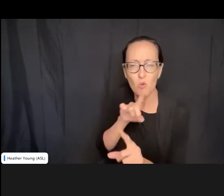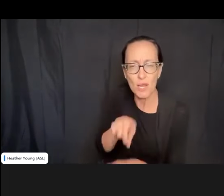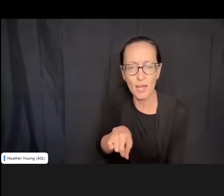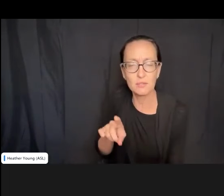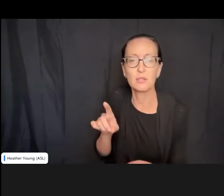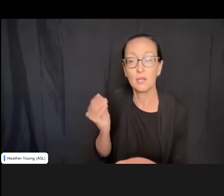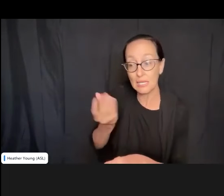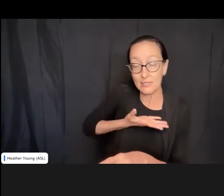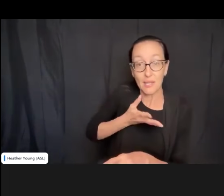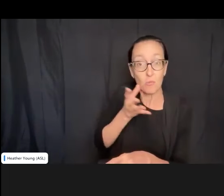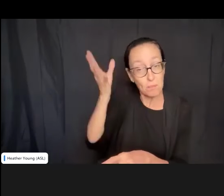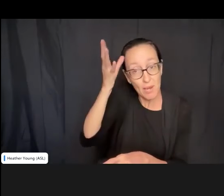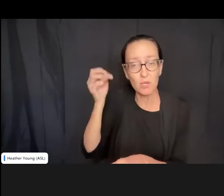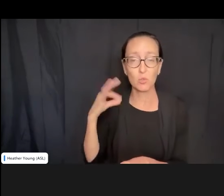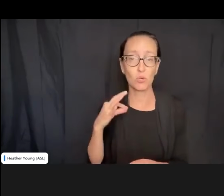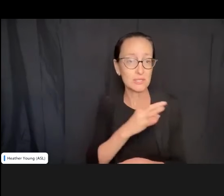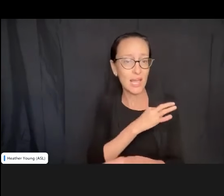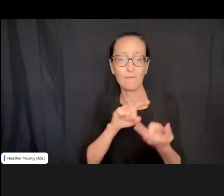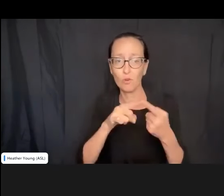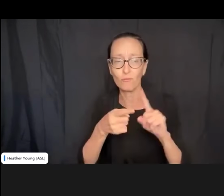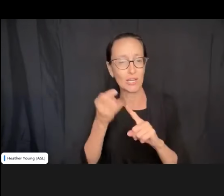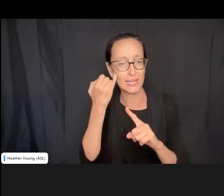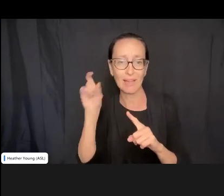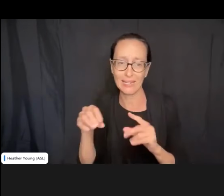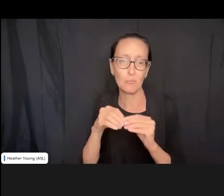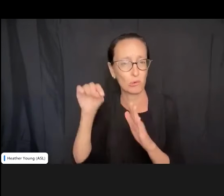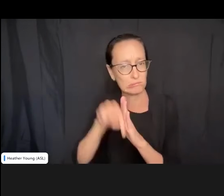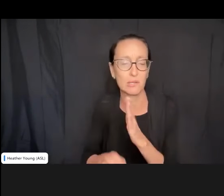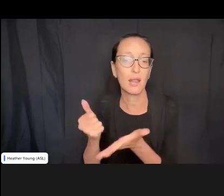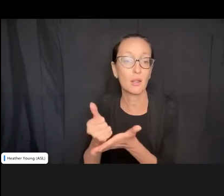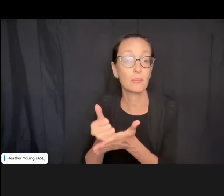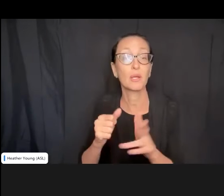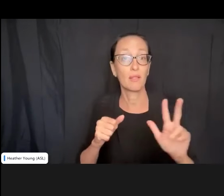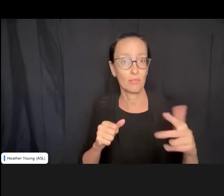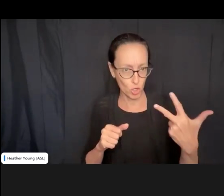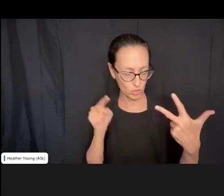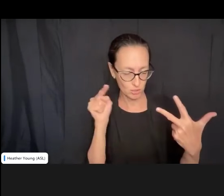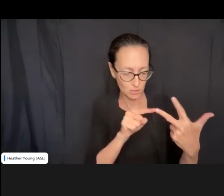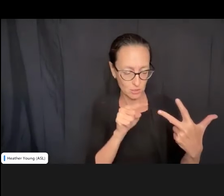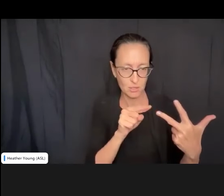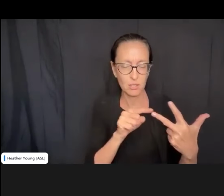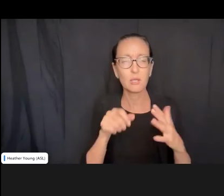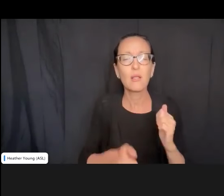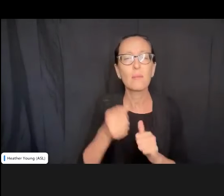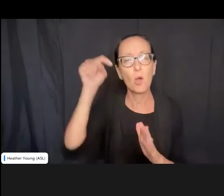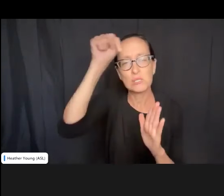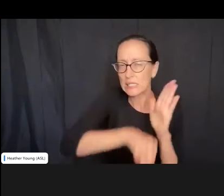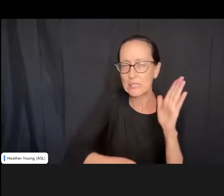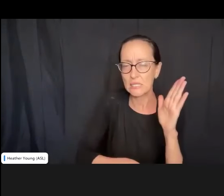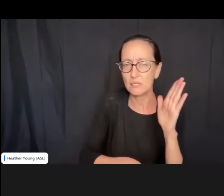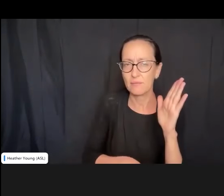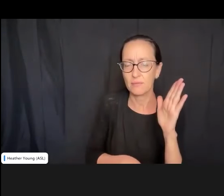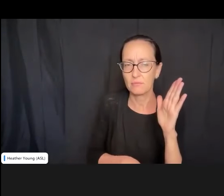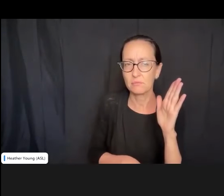another individual may need help. Then we have a third level of interventions, which are going to be the most intensive. And that's where we